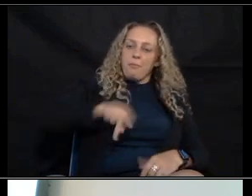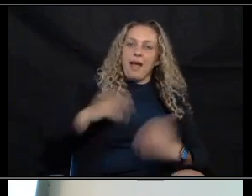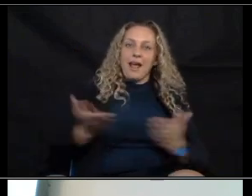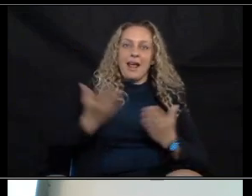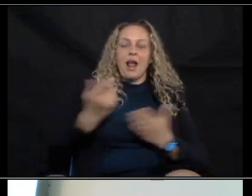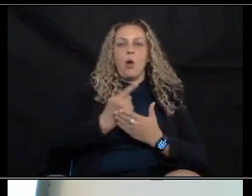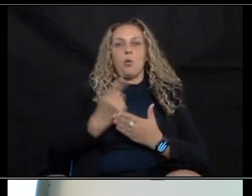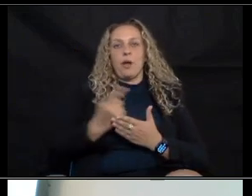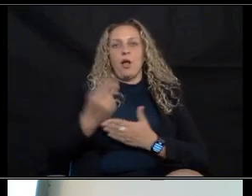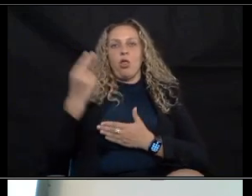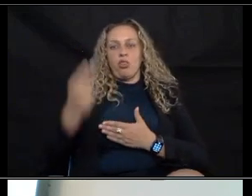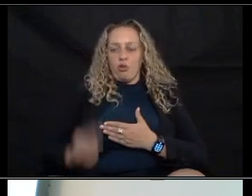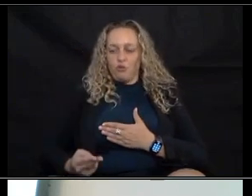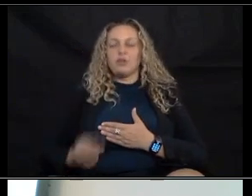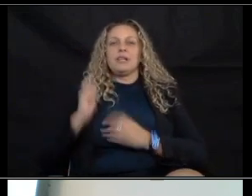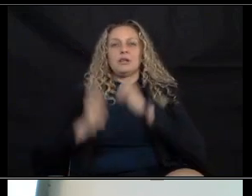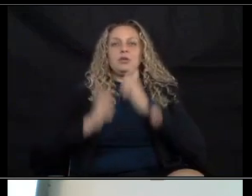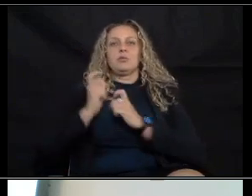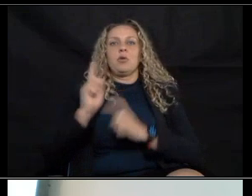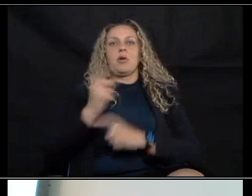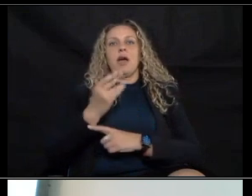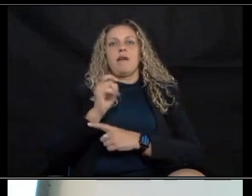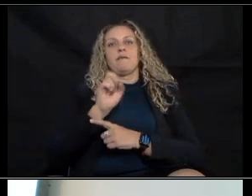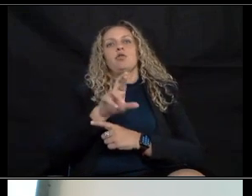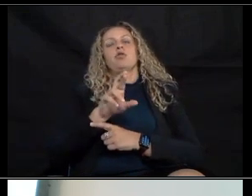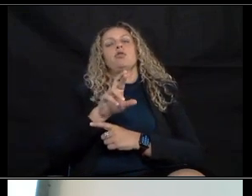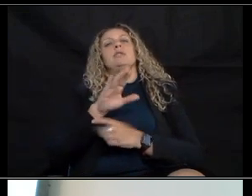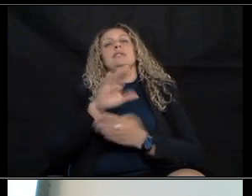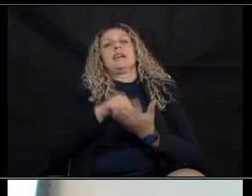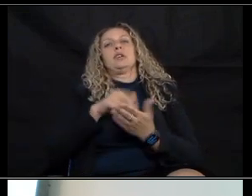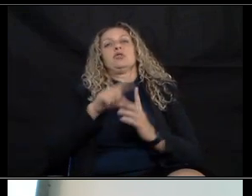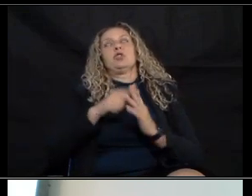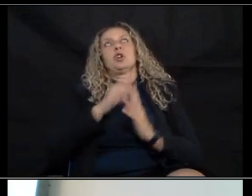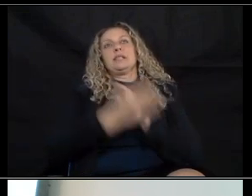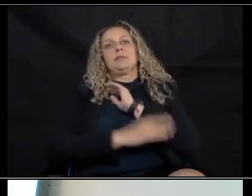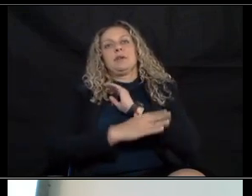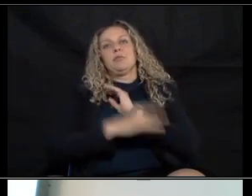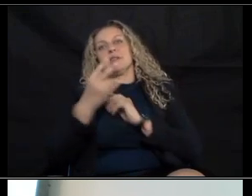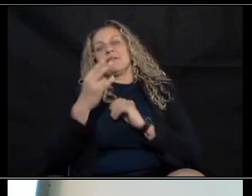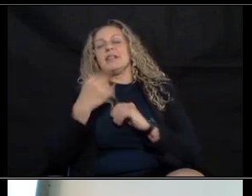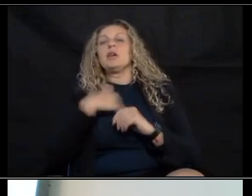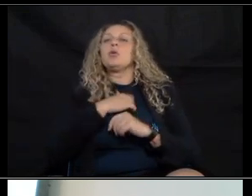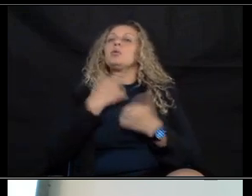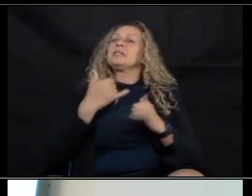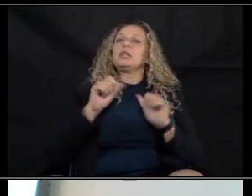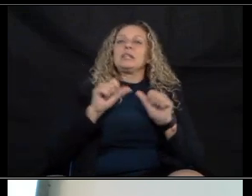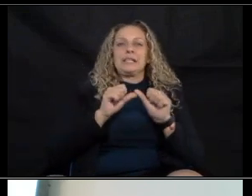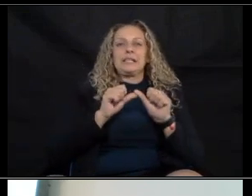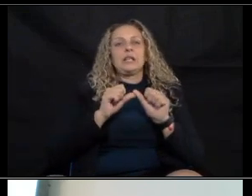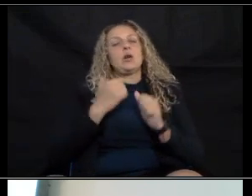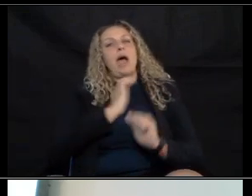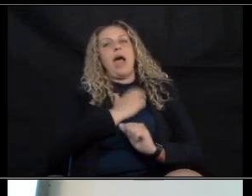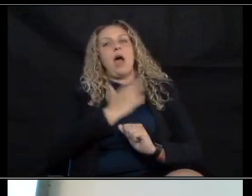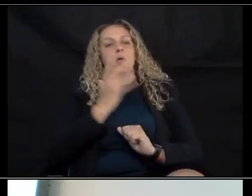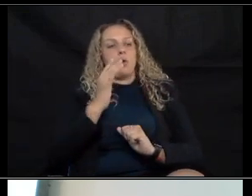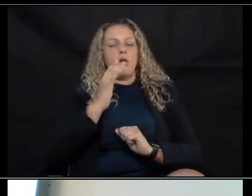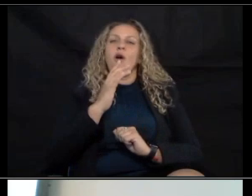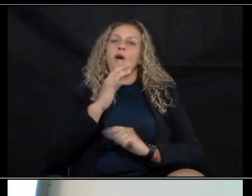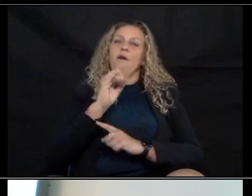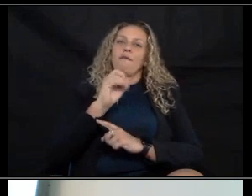our weekly Thursday distributions at the Hester Center starting September 17th. We will still continue our